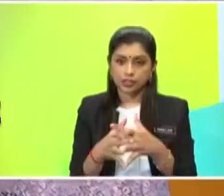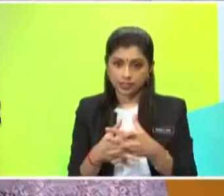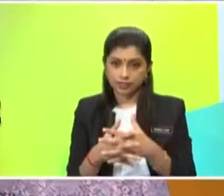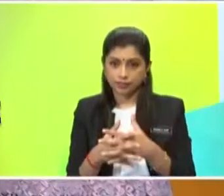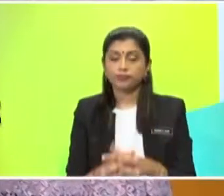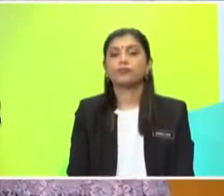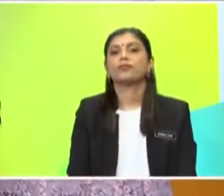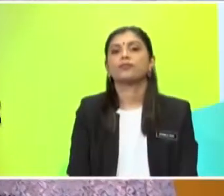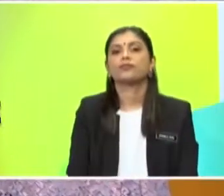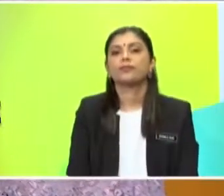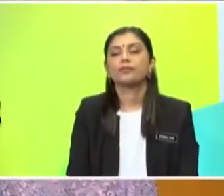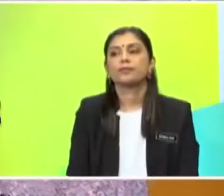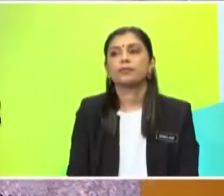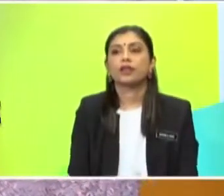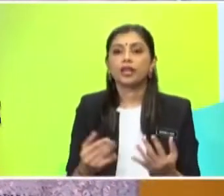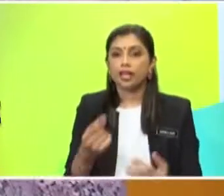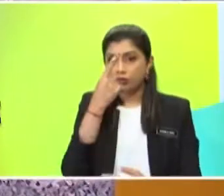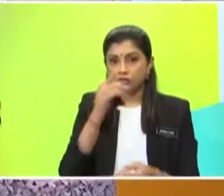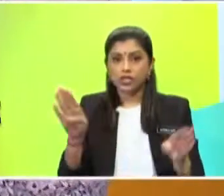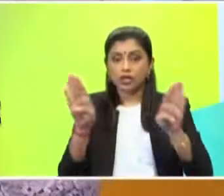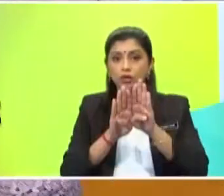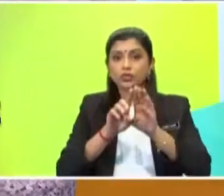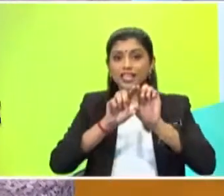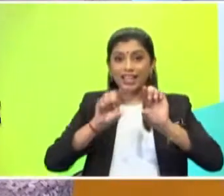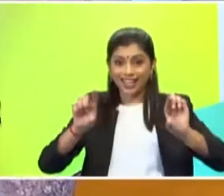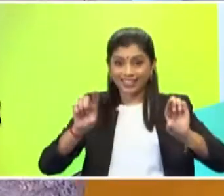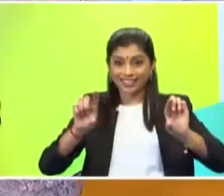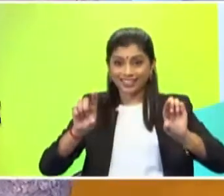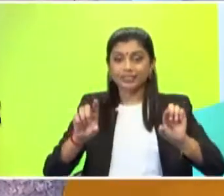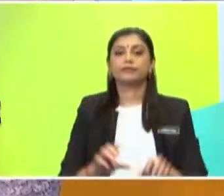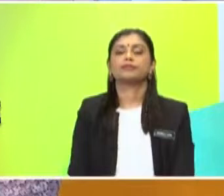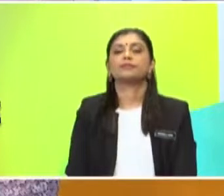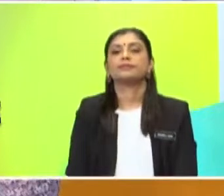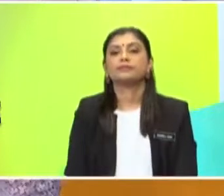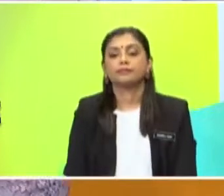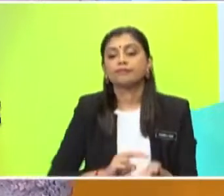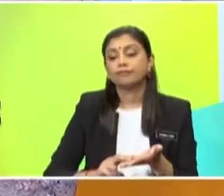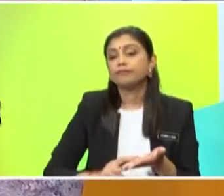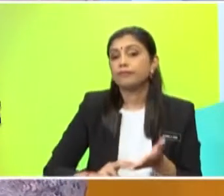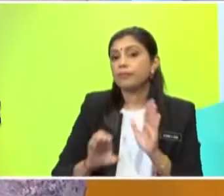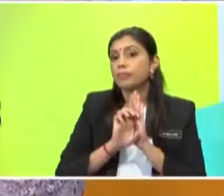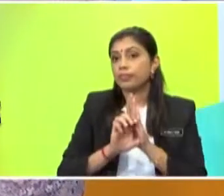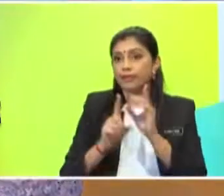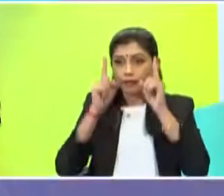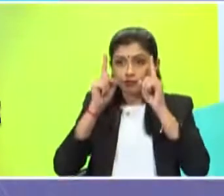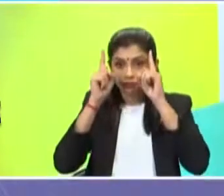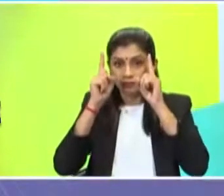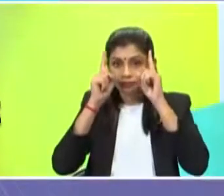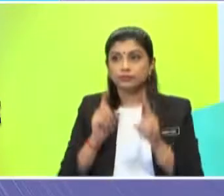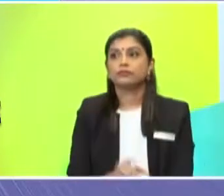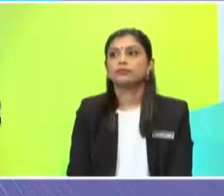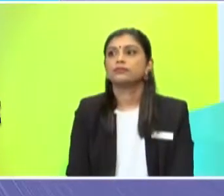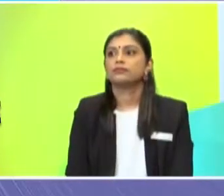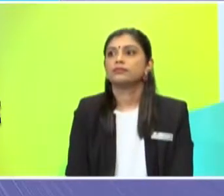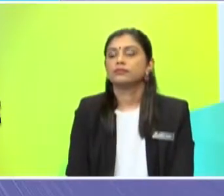of informal and formal closing line. Well, I've got to go now. I would better get going. Don't forget to drop me a line soon. Give